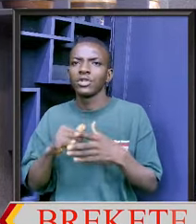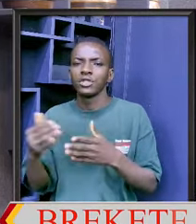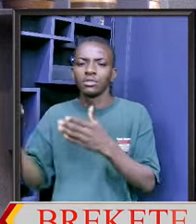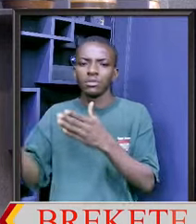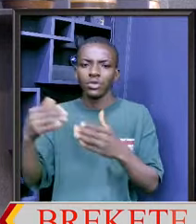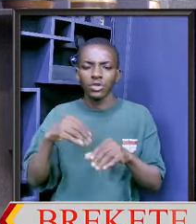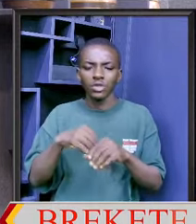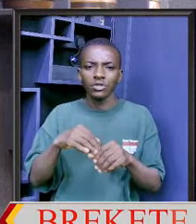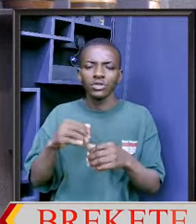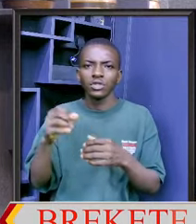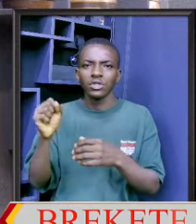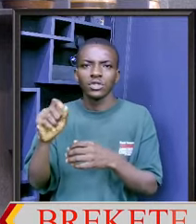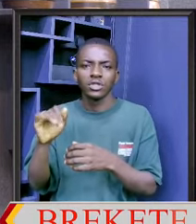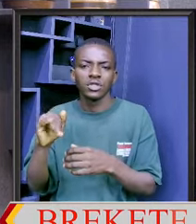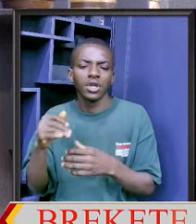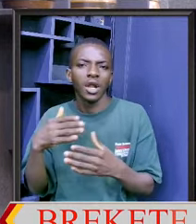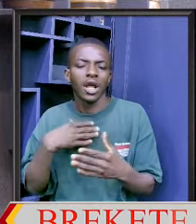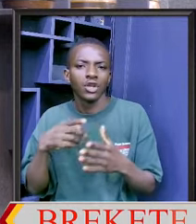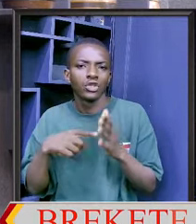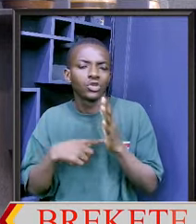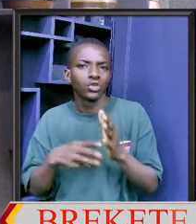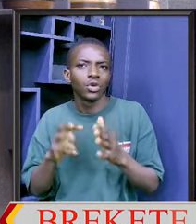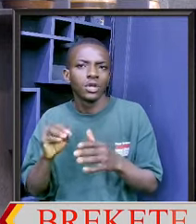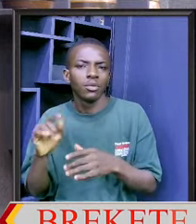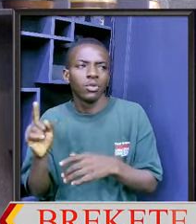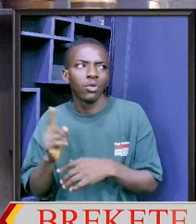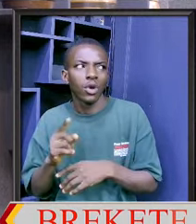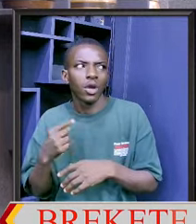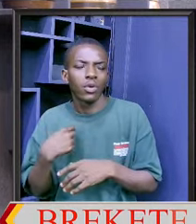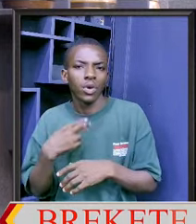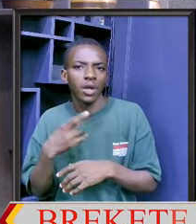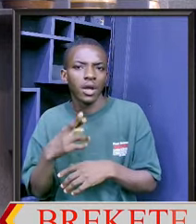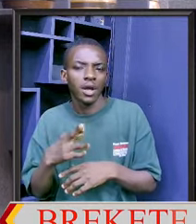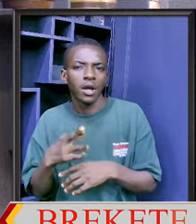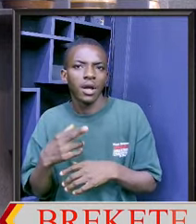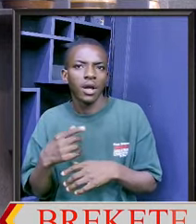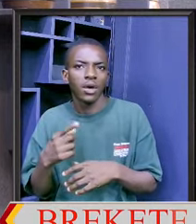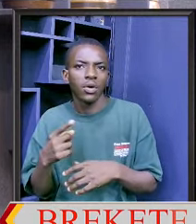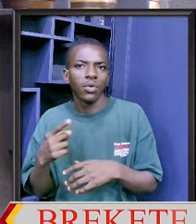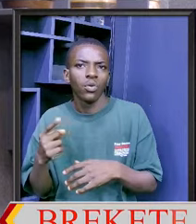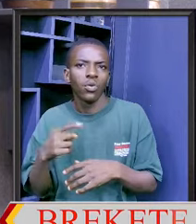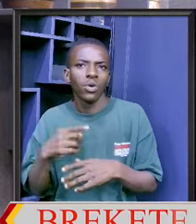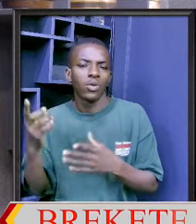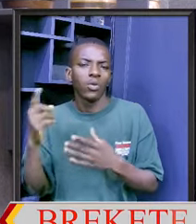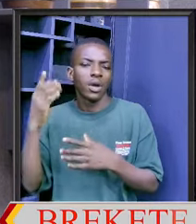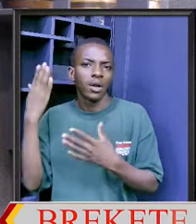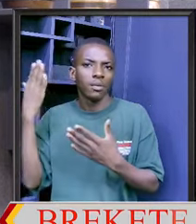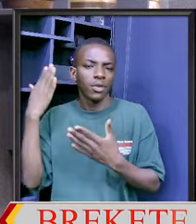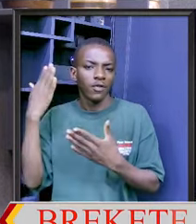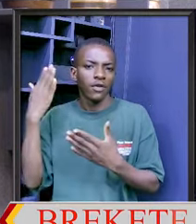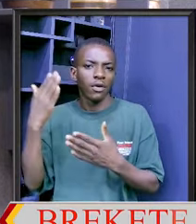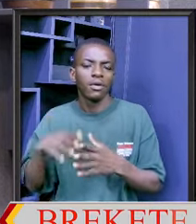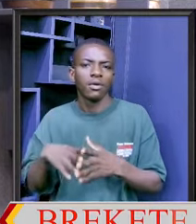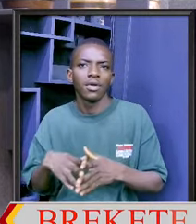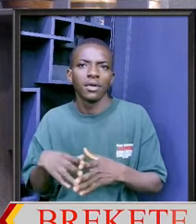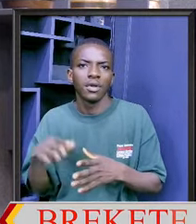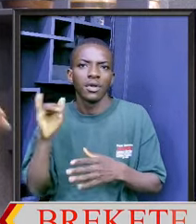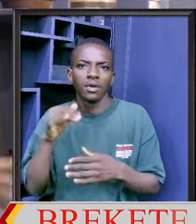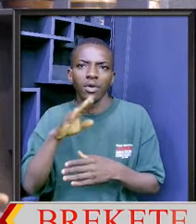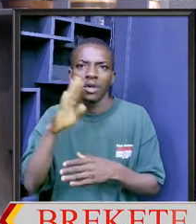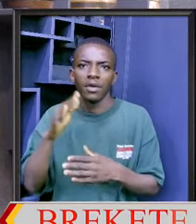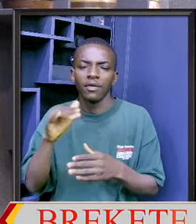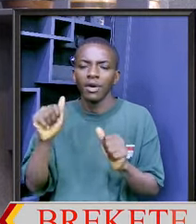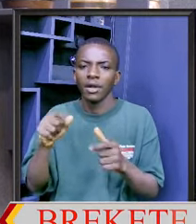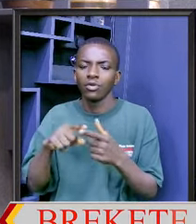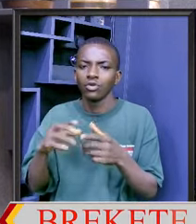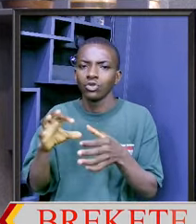brought into this station today and they show him where we are, and that where we were where we were before, he will never